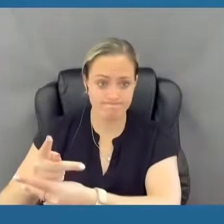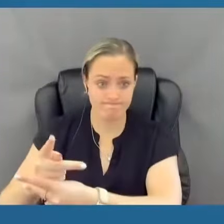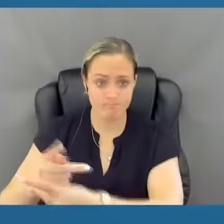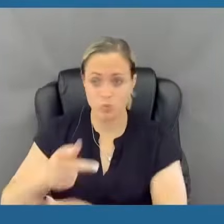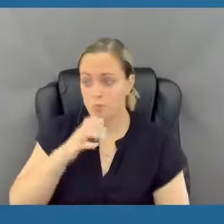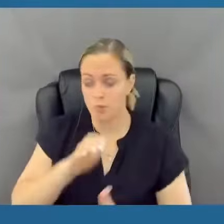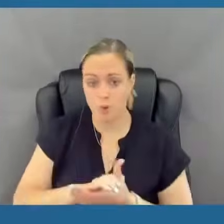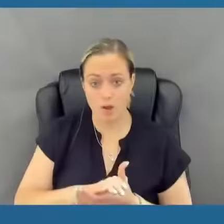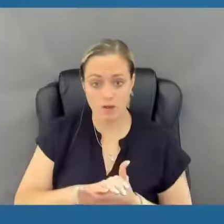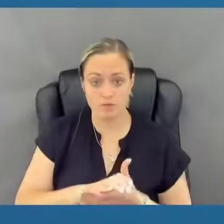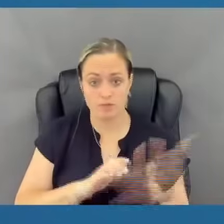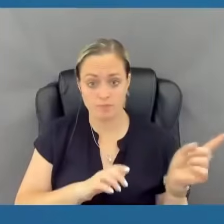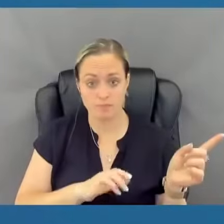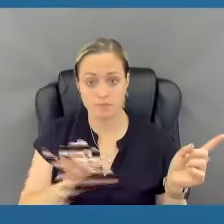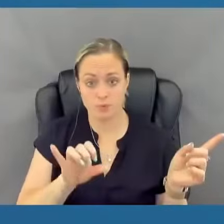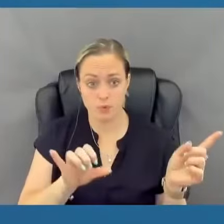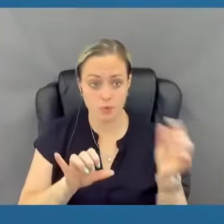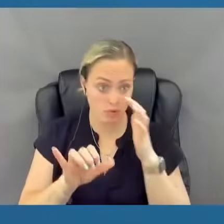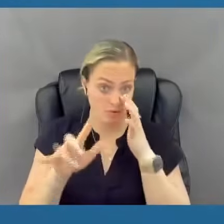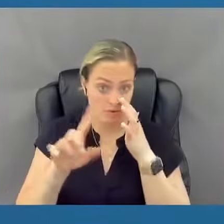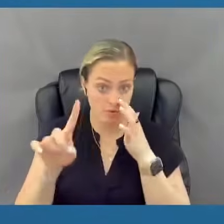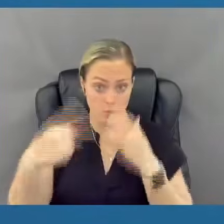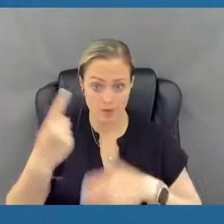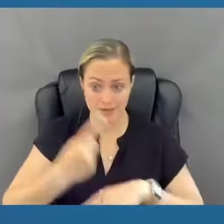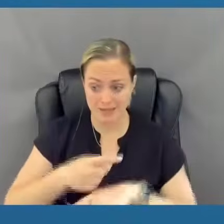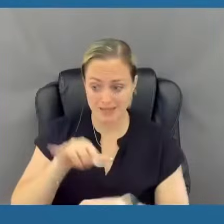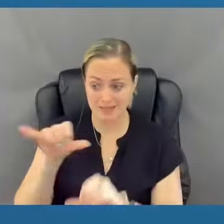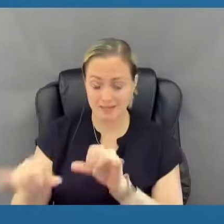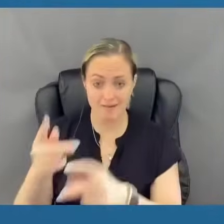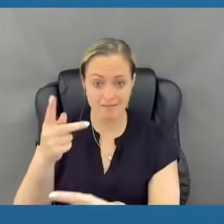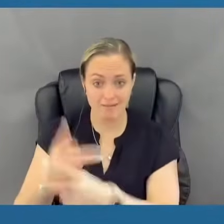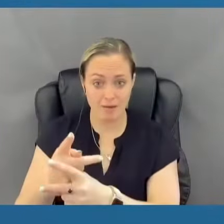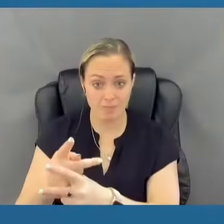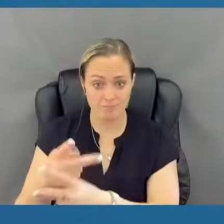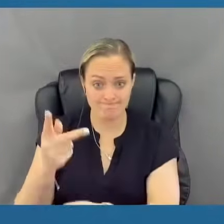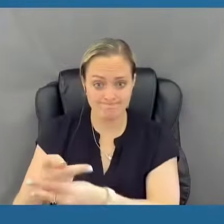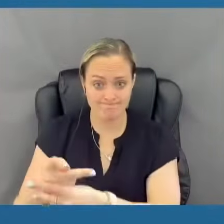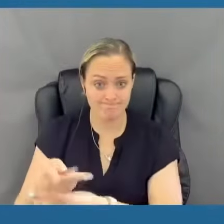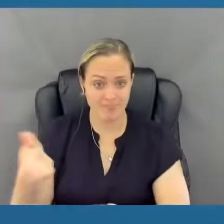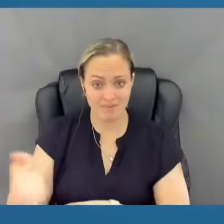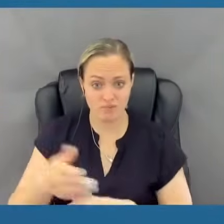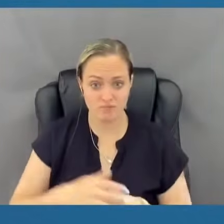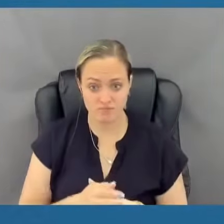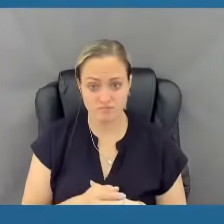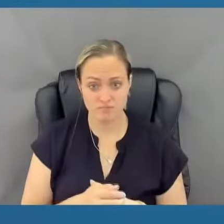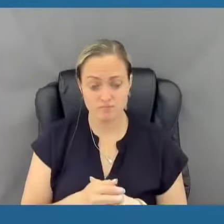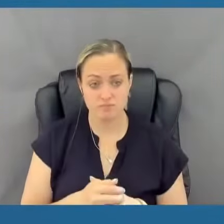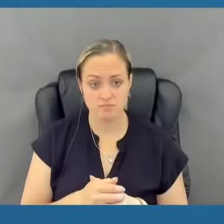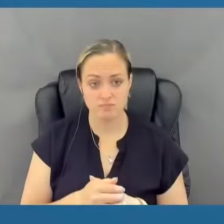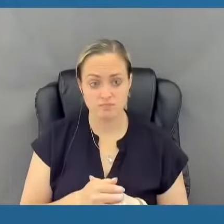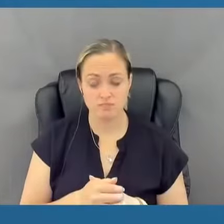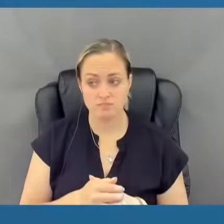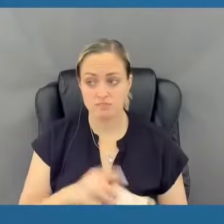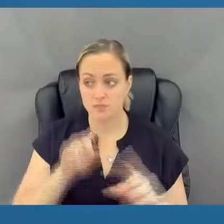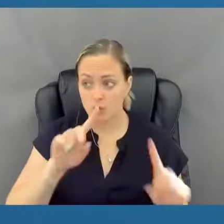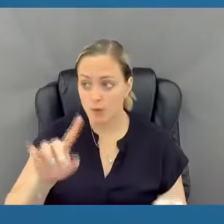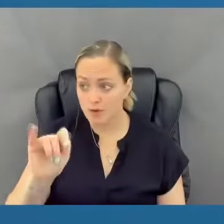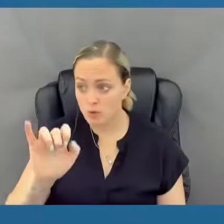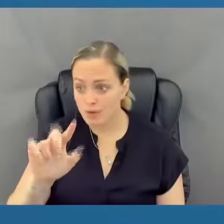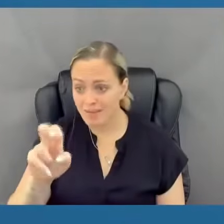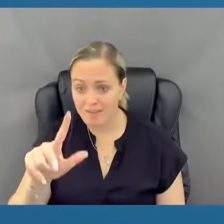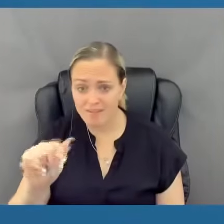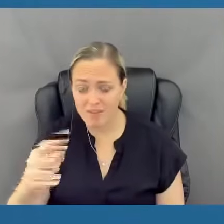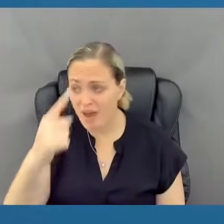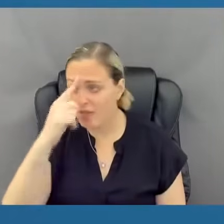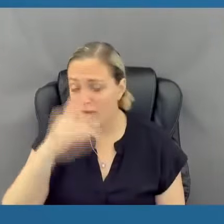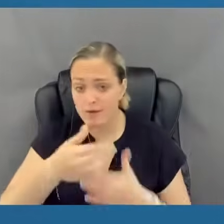I spent 51 days together in captivity. When they came to tell Aviva that she was going to be released the next